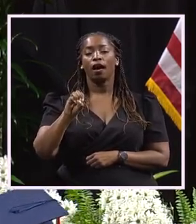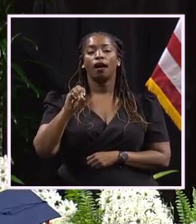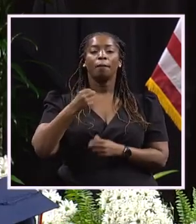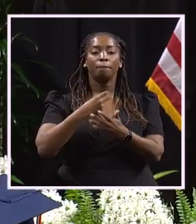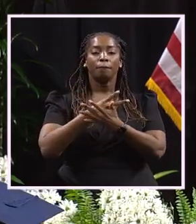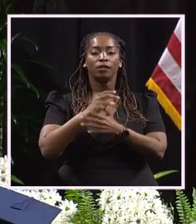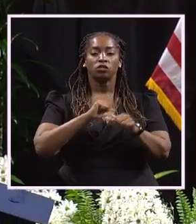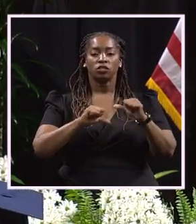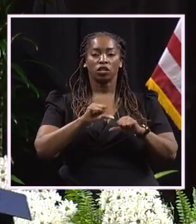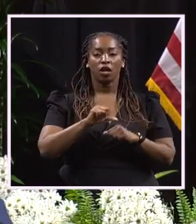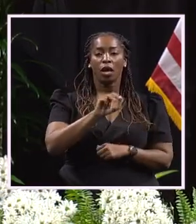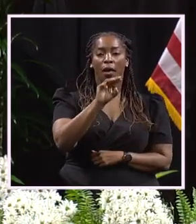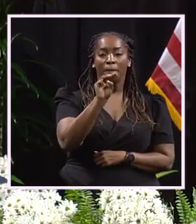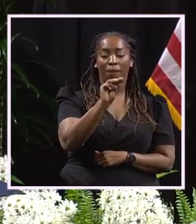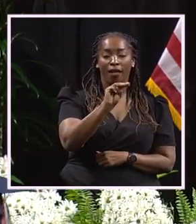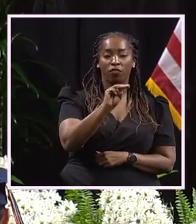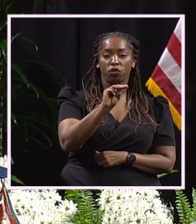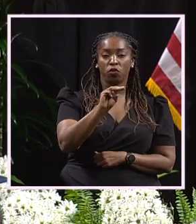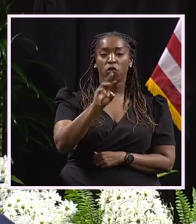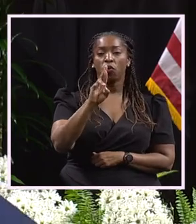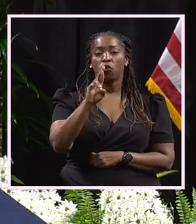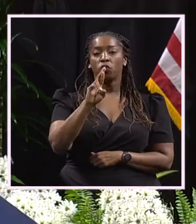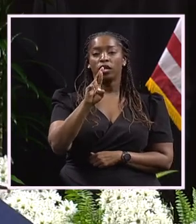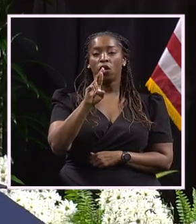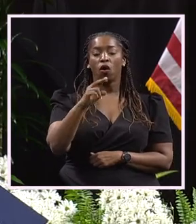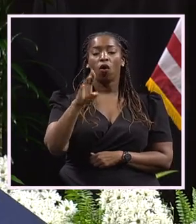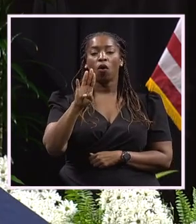Matthew Rudeau Blackwood Jr., cum laude.